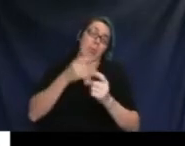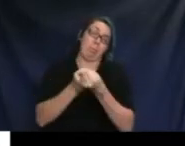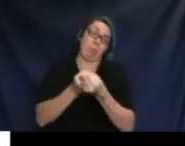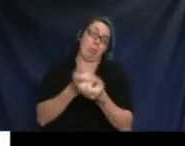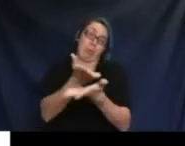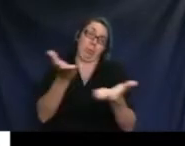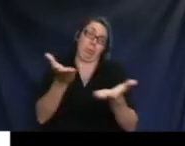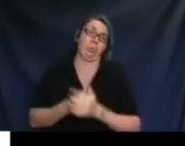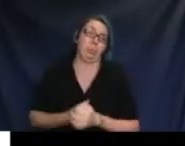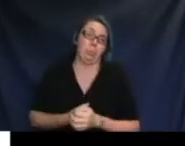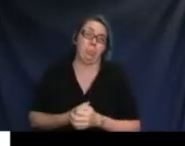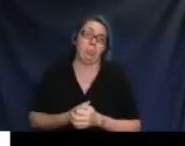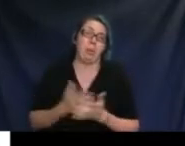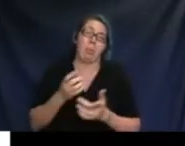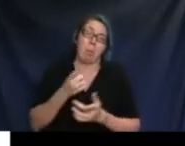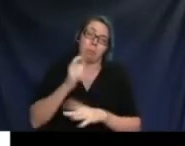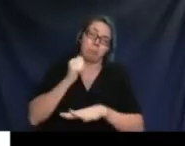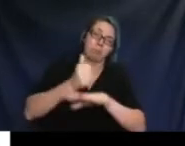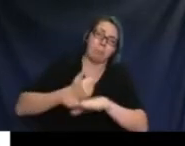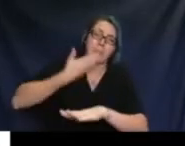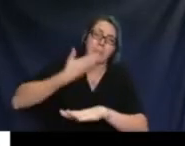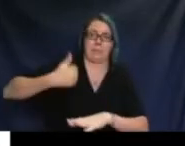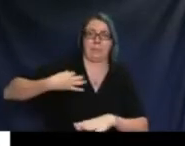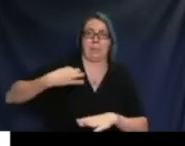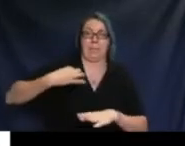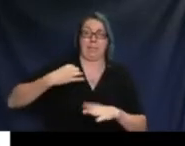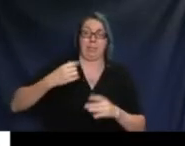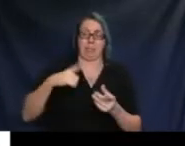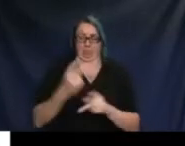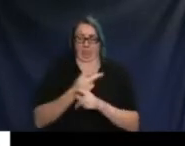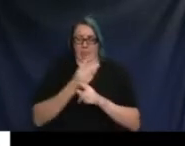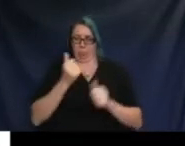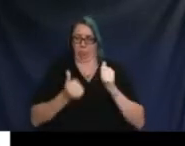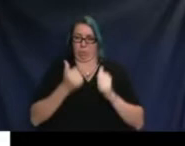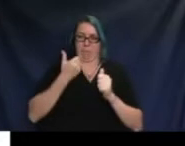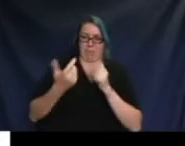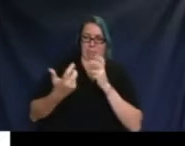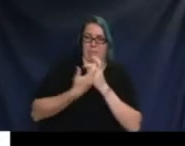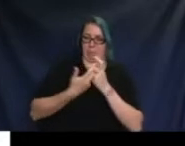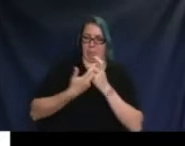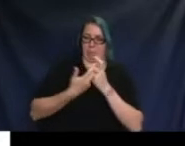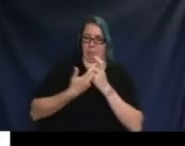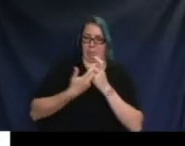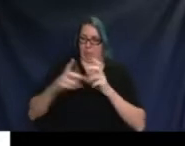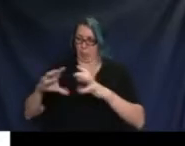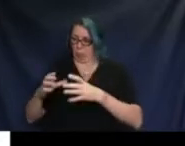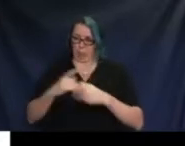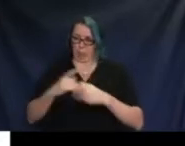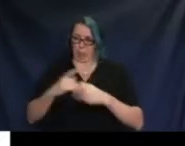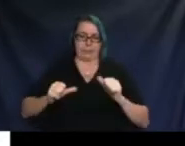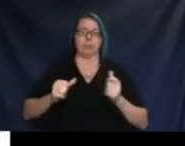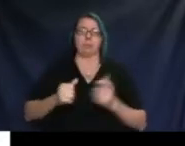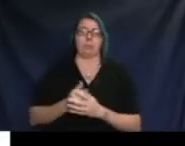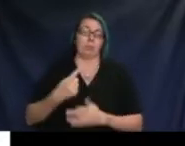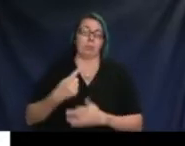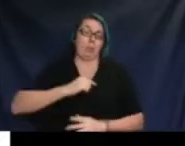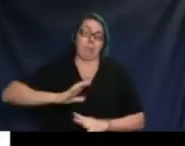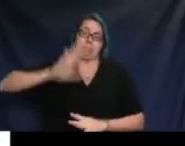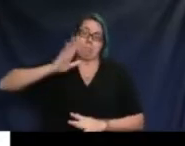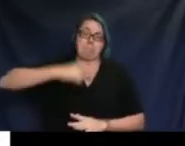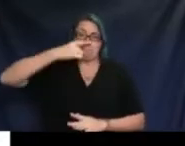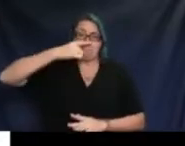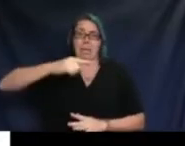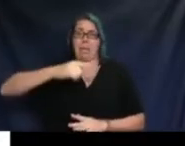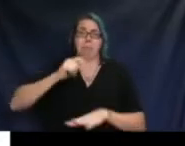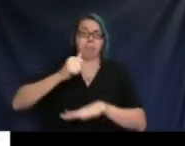you possibly can through. And yeah, so we're really happy to schedule a Zoom hangout with